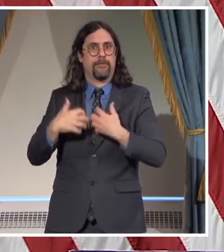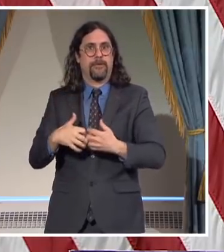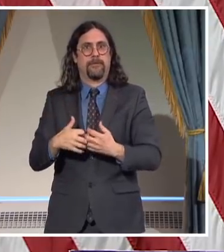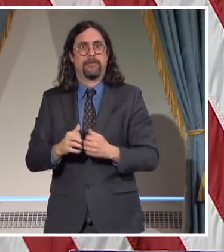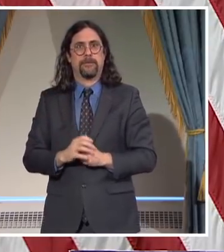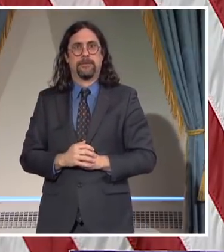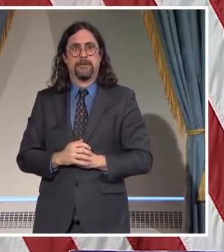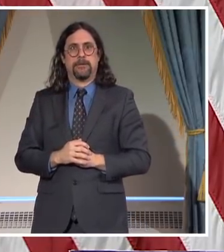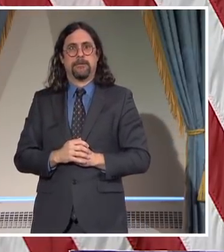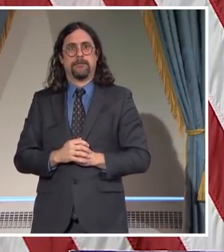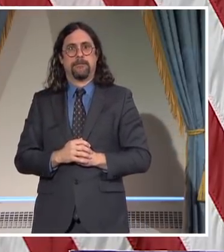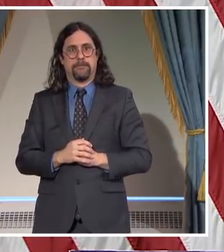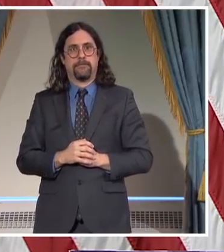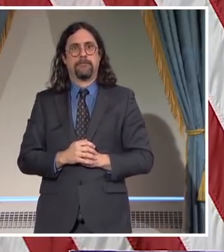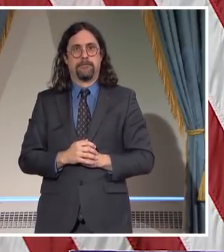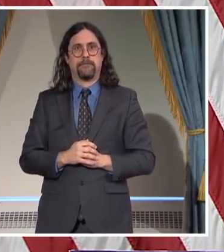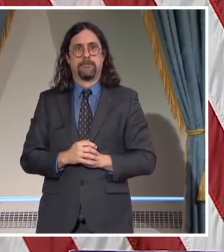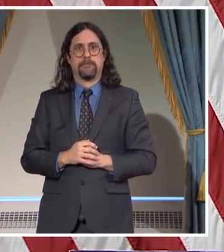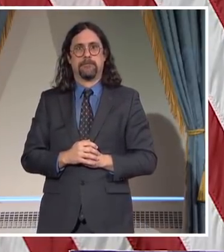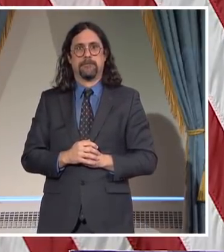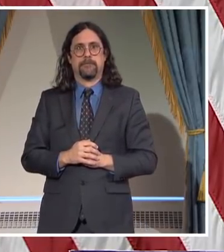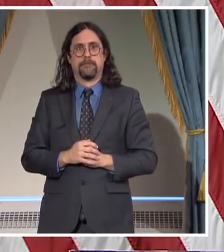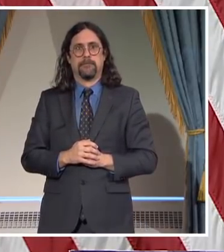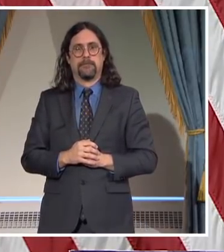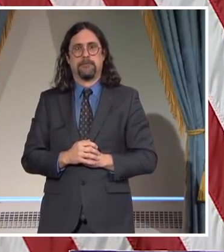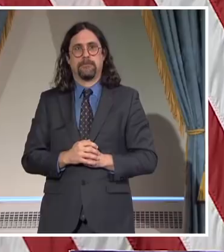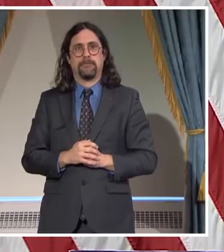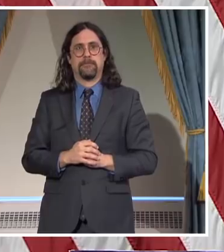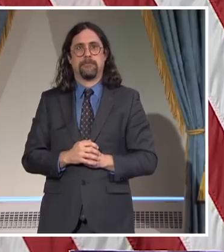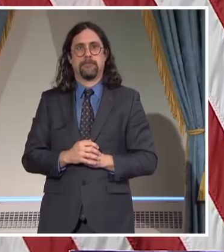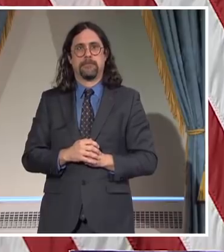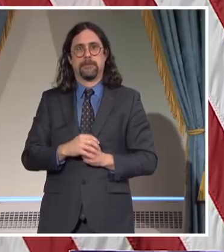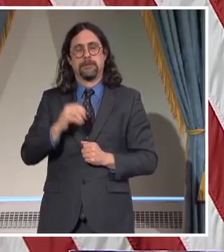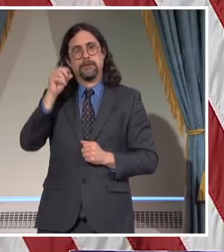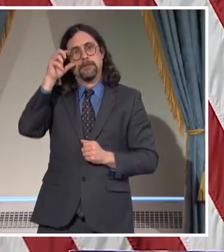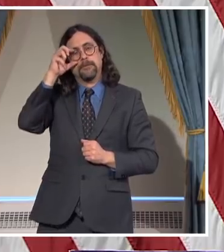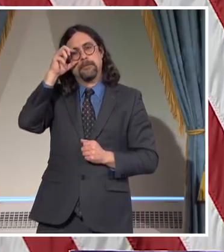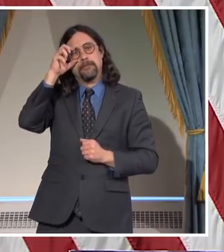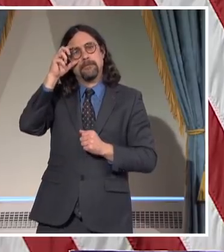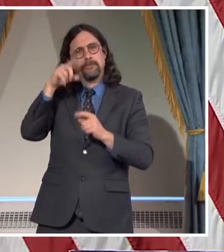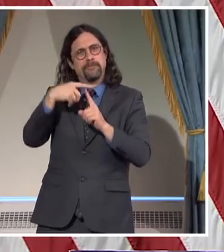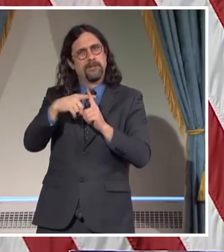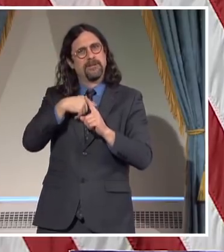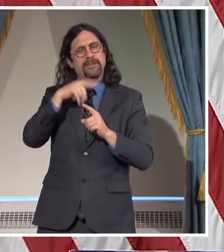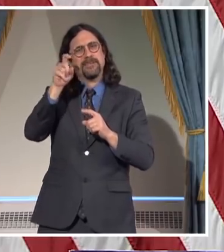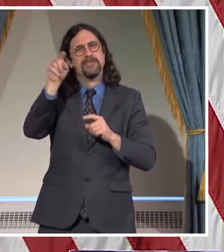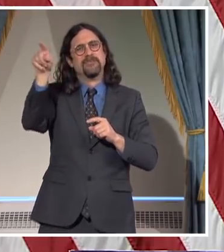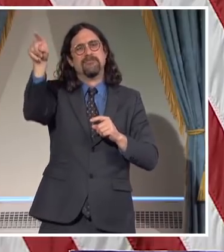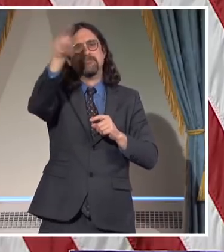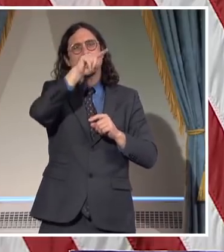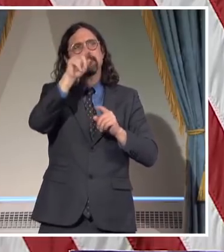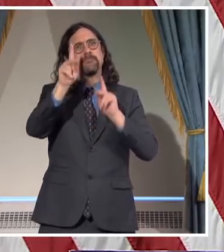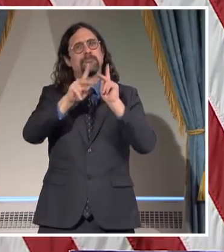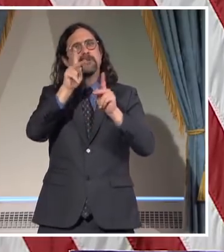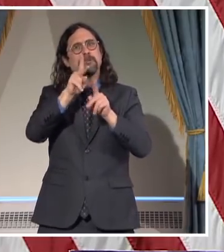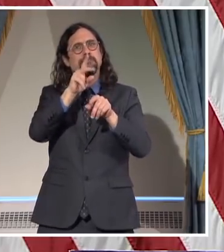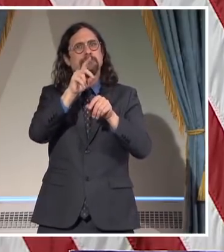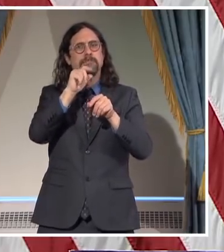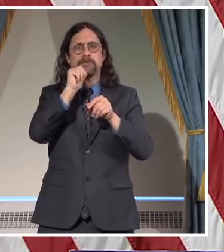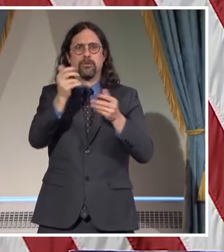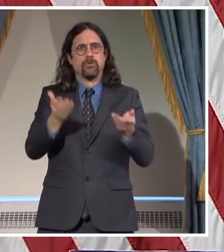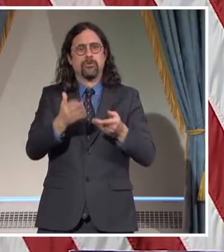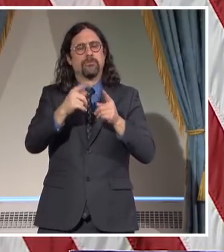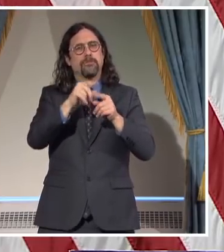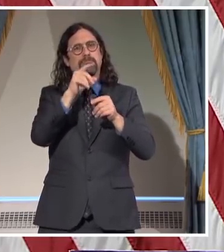over the country to serve here quickly. And then we will all together turn to support the next part of the country